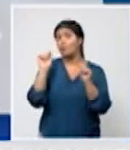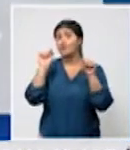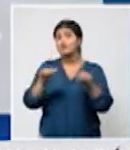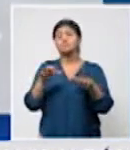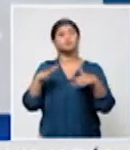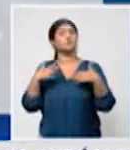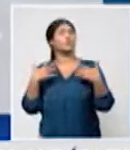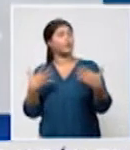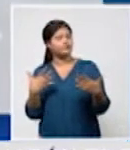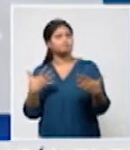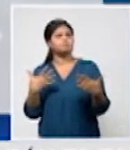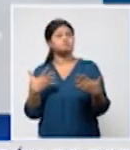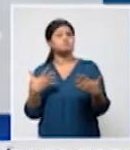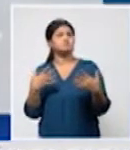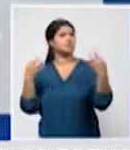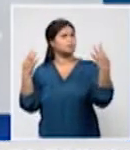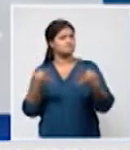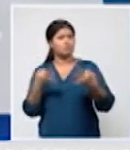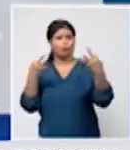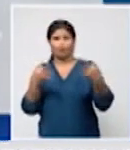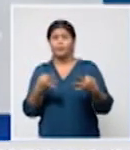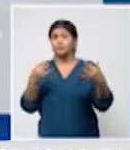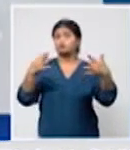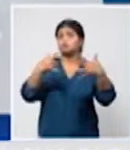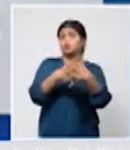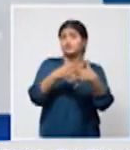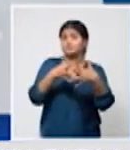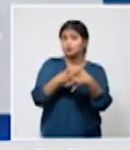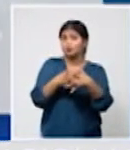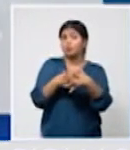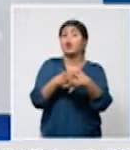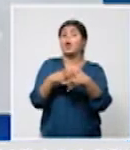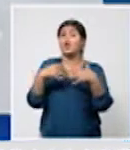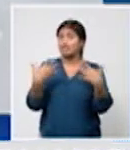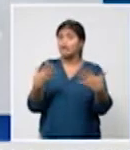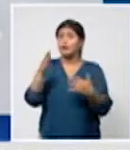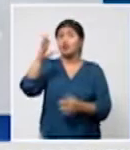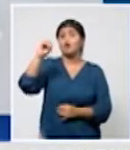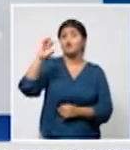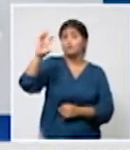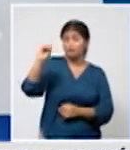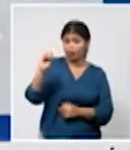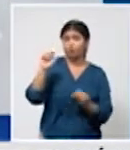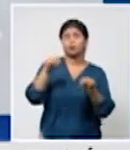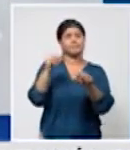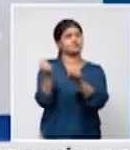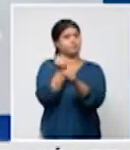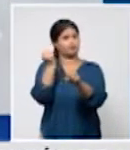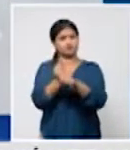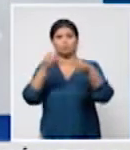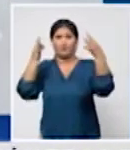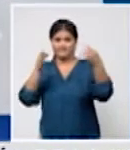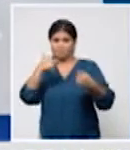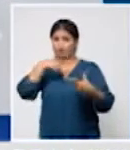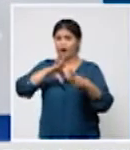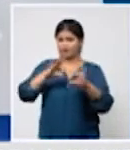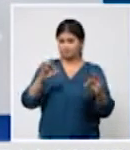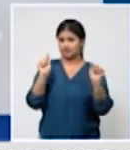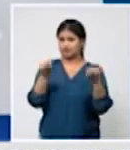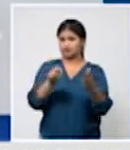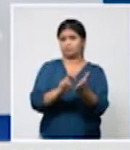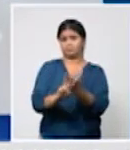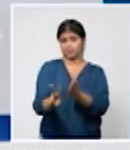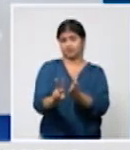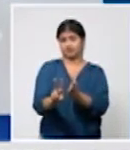where the individual contracted the virus abroad. The 13 cases from Artemisa are all linked to the